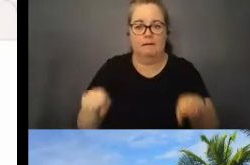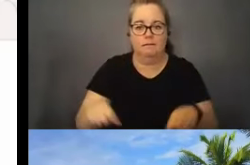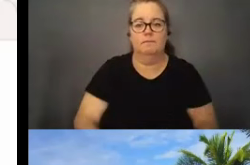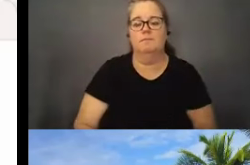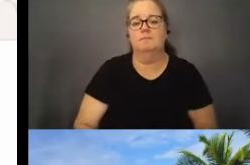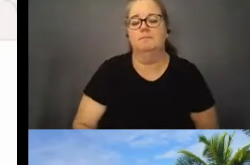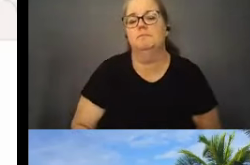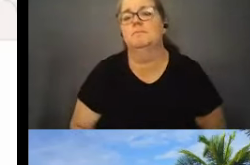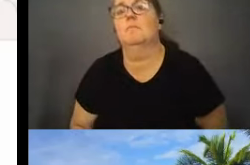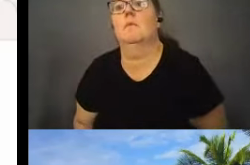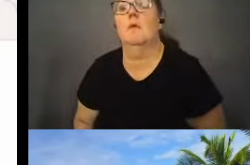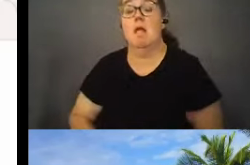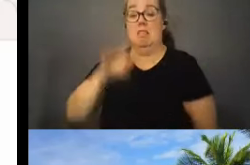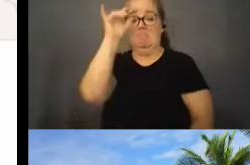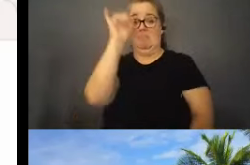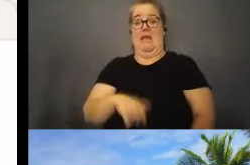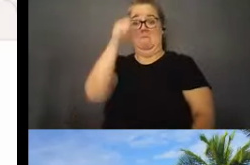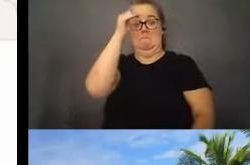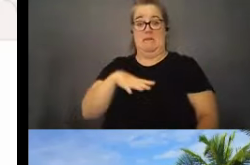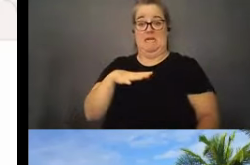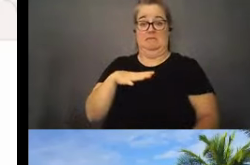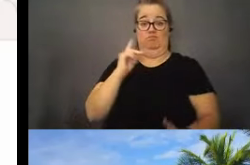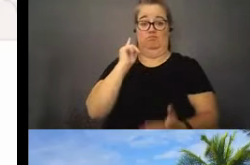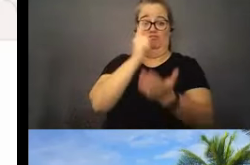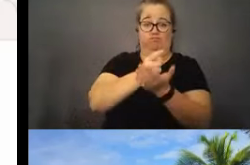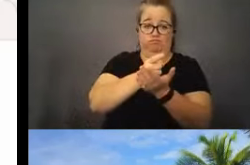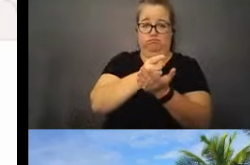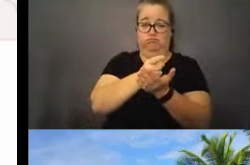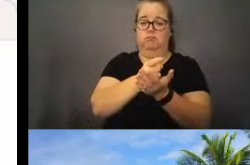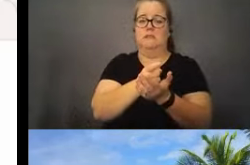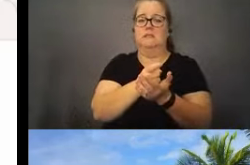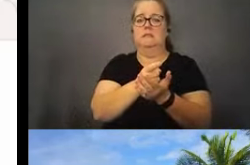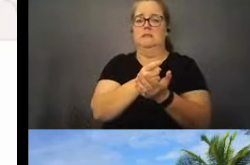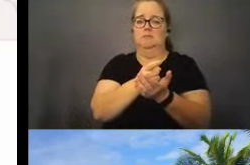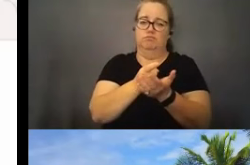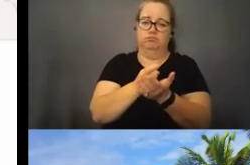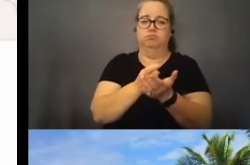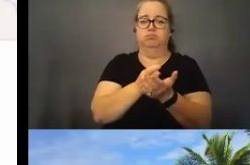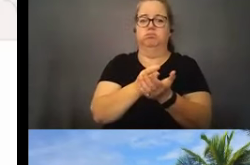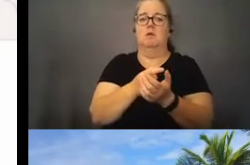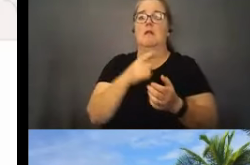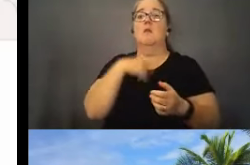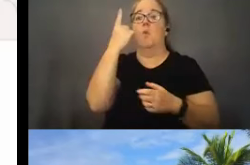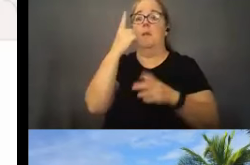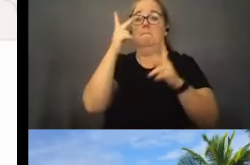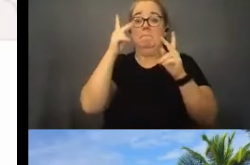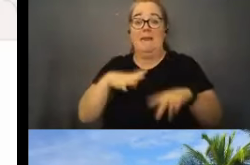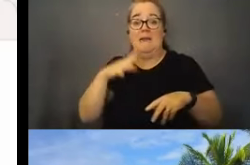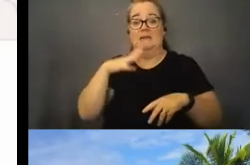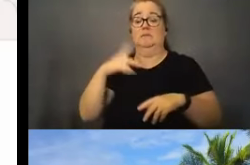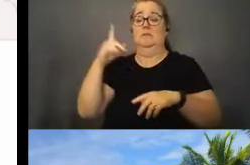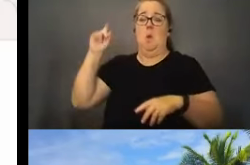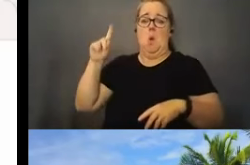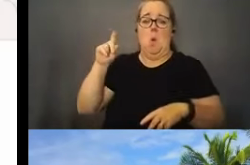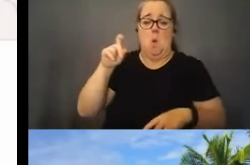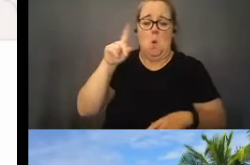And so you see this man is the one running that decides to help, and then people are just walking by,